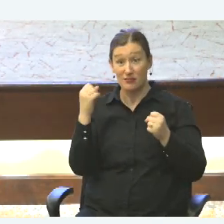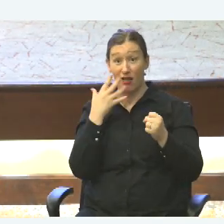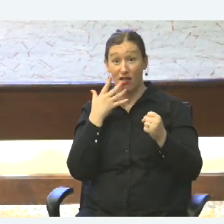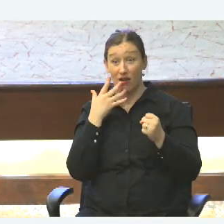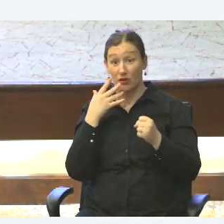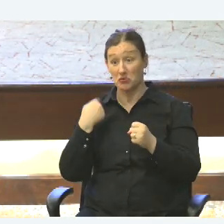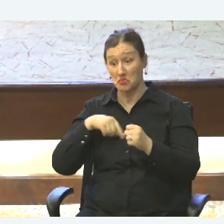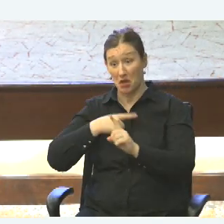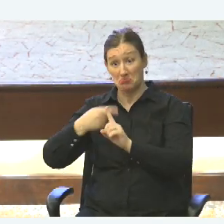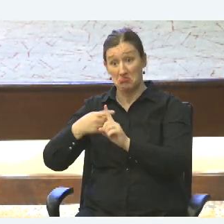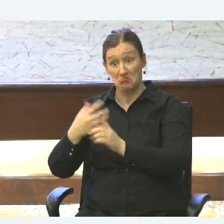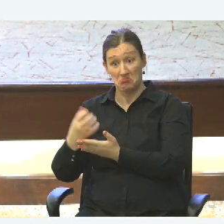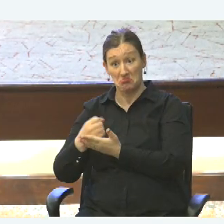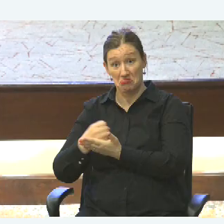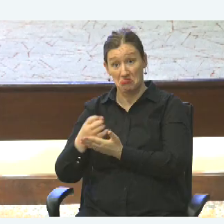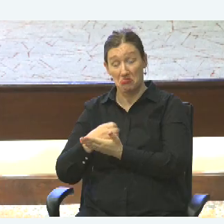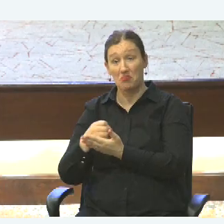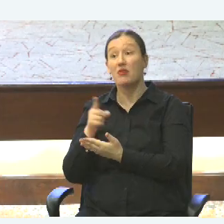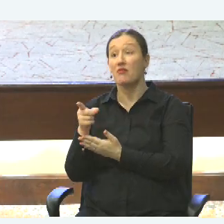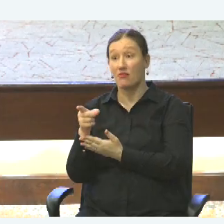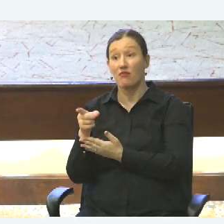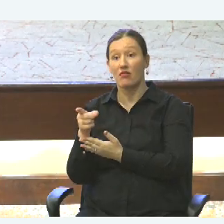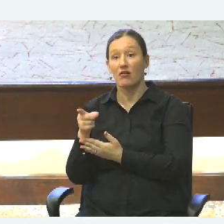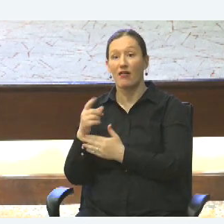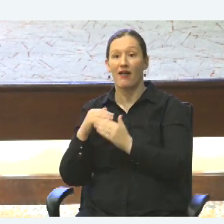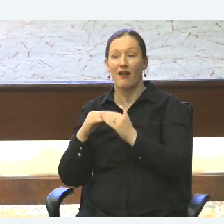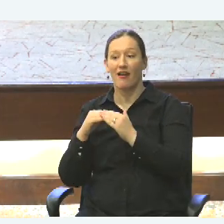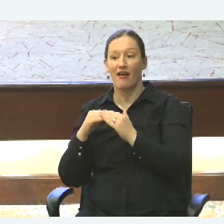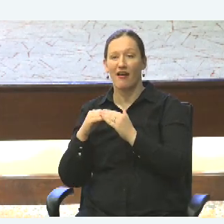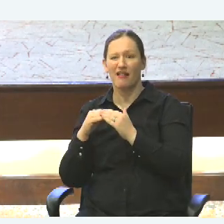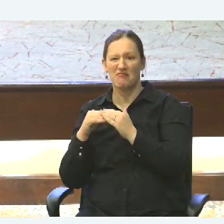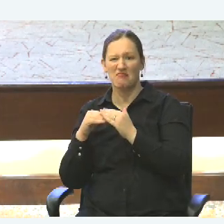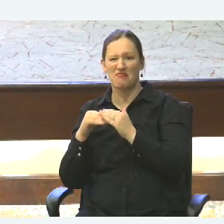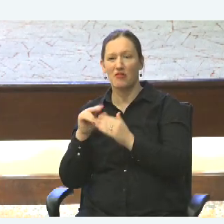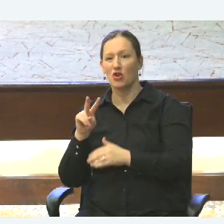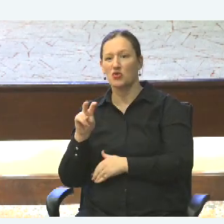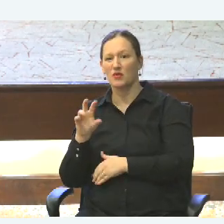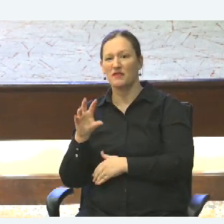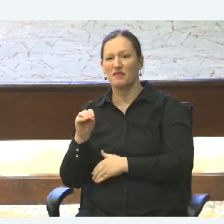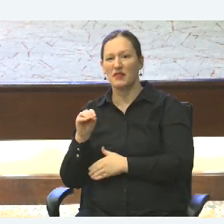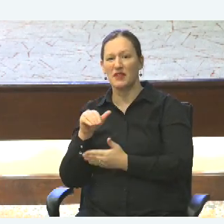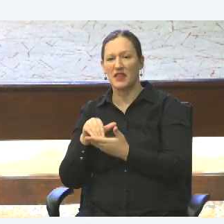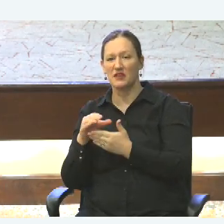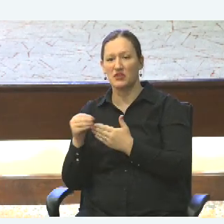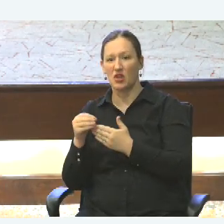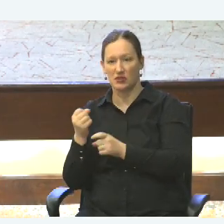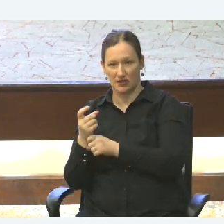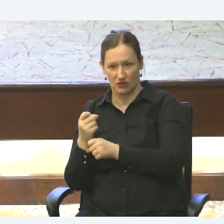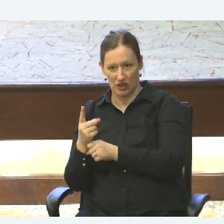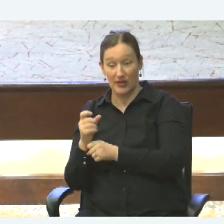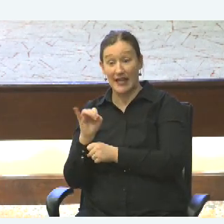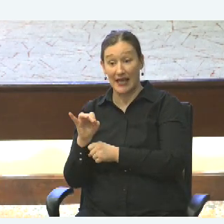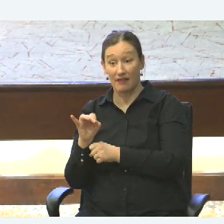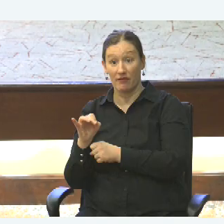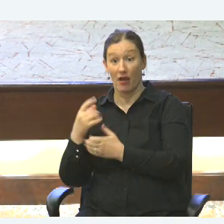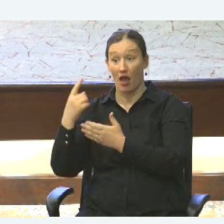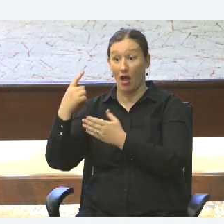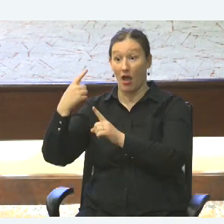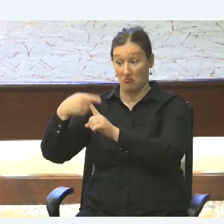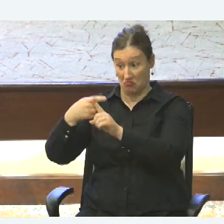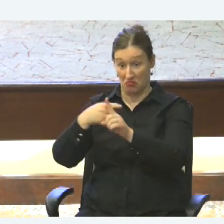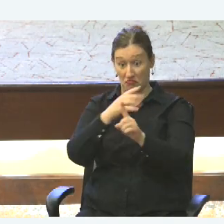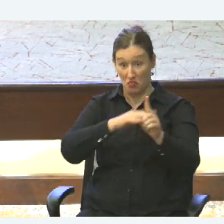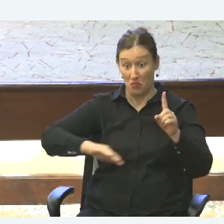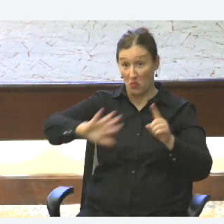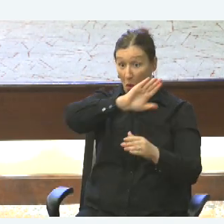on, those rental collections are just under $250,000 a year. If we were collecting rent on all of the areas